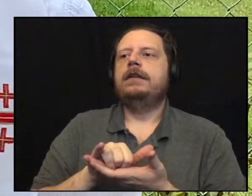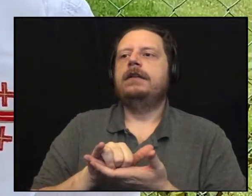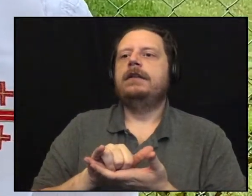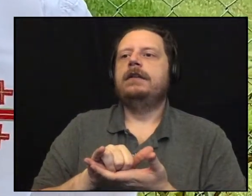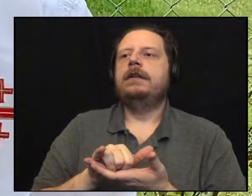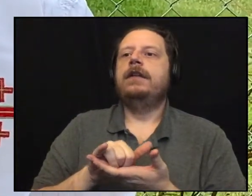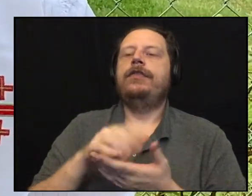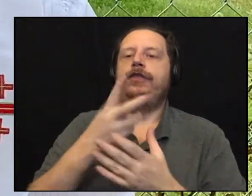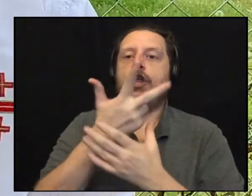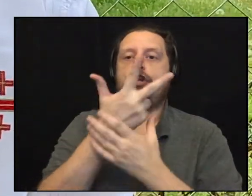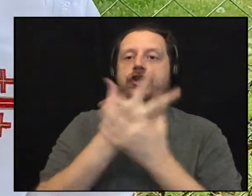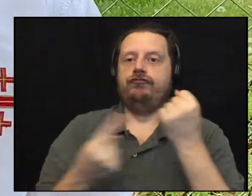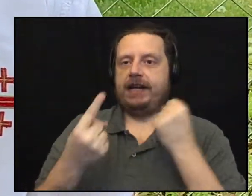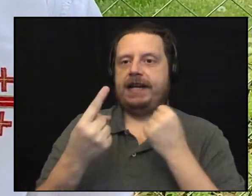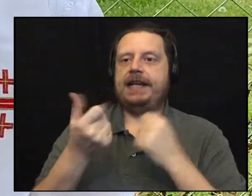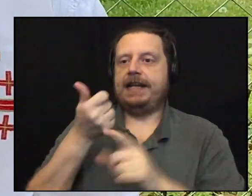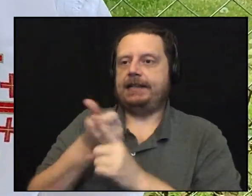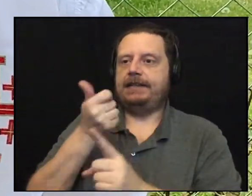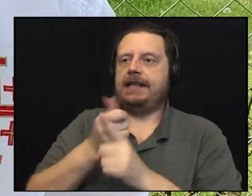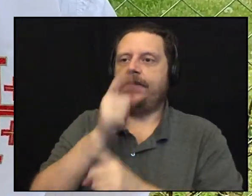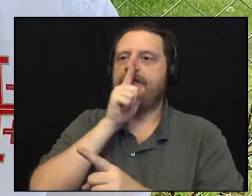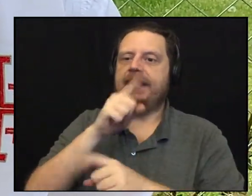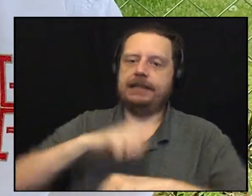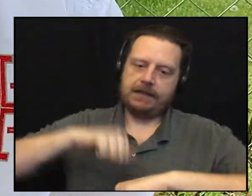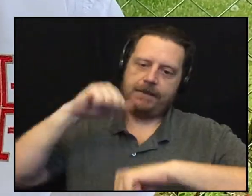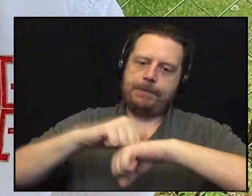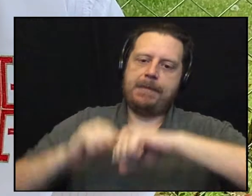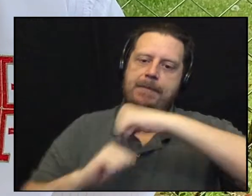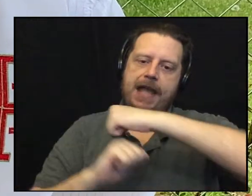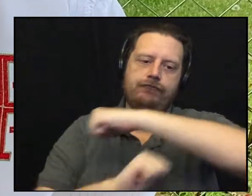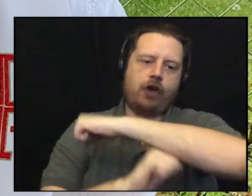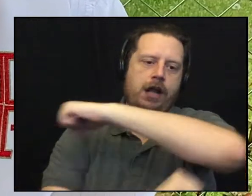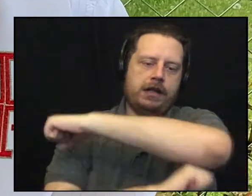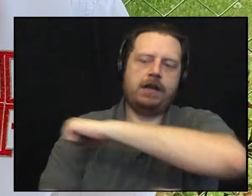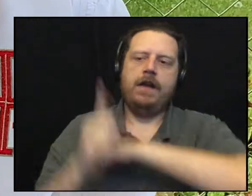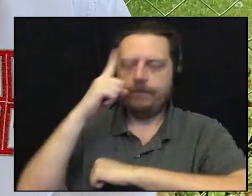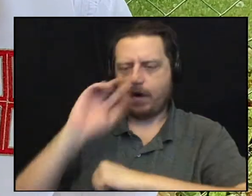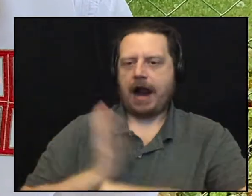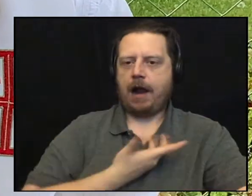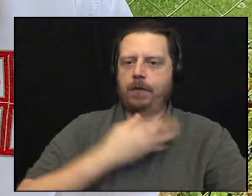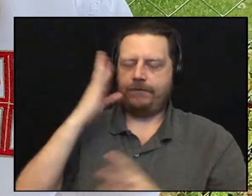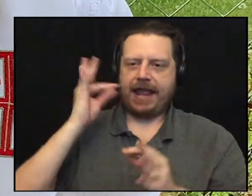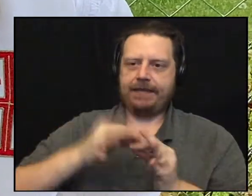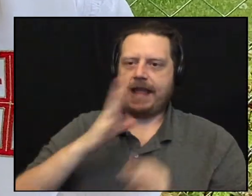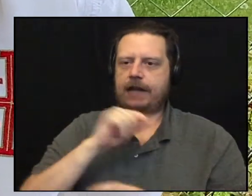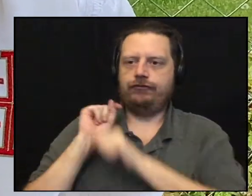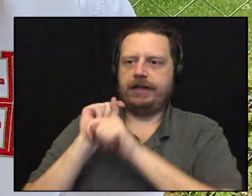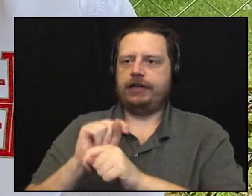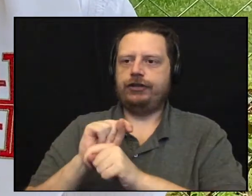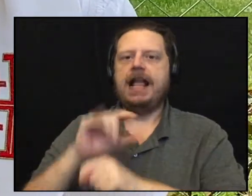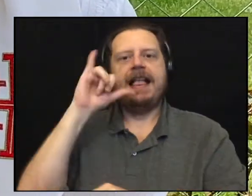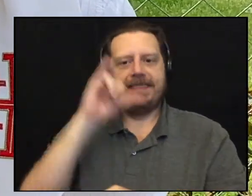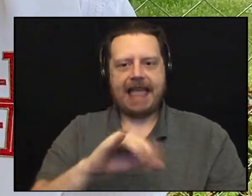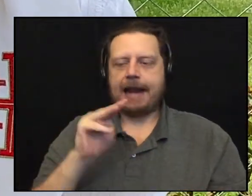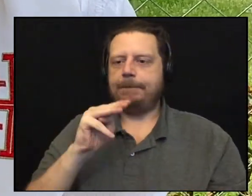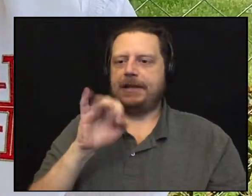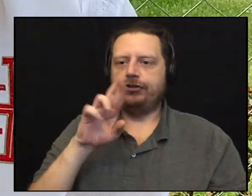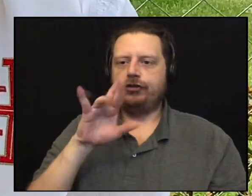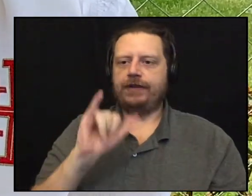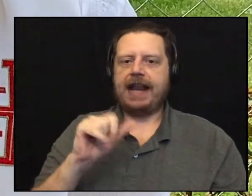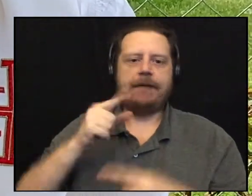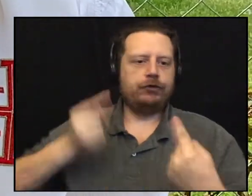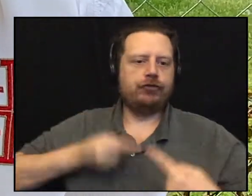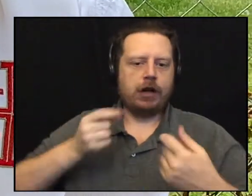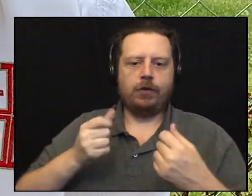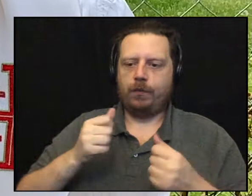Trinity is a bedrock part of our faith tradition, it's a mystery I've struggled with my whole life, and I'm quite